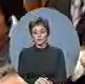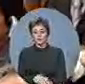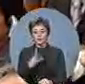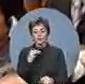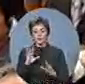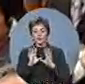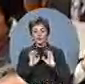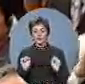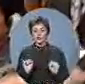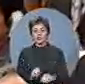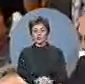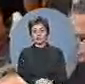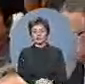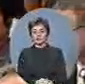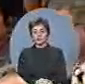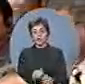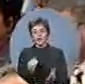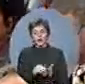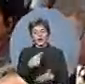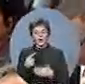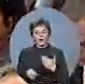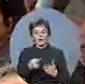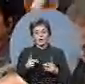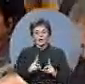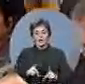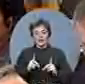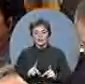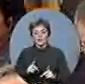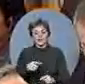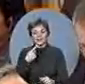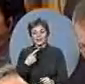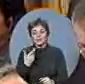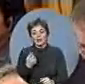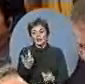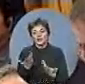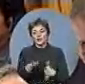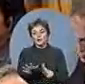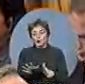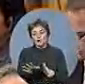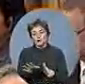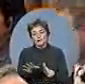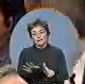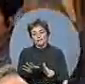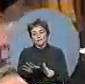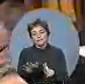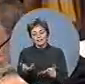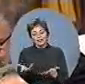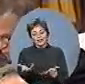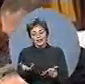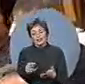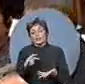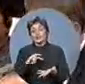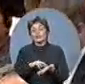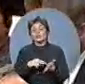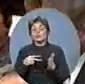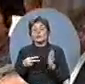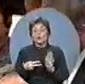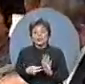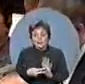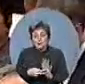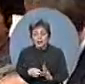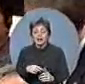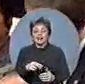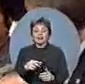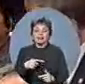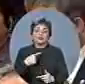Mr. Speaker, once again the member is talking about something that he's supposing we were about to say. Had it been said, I suppose the